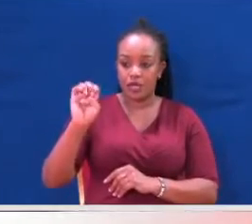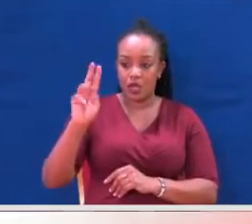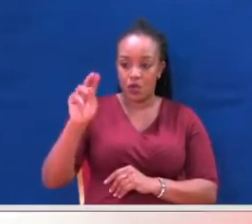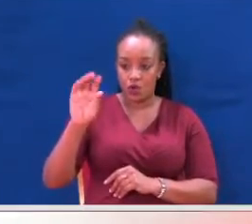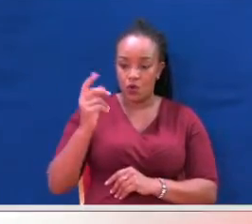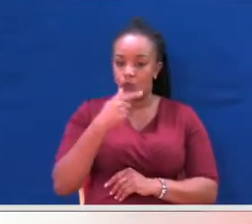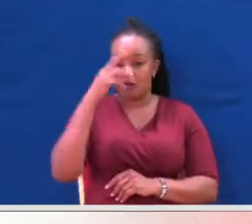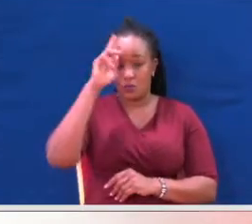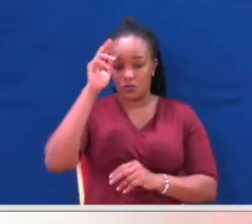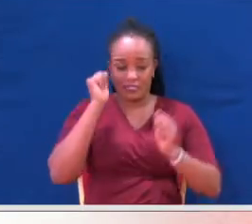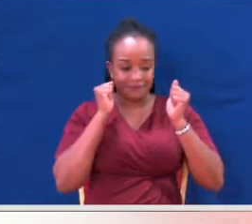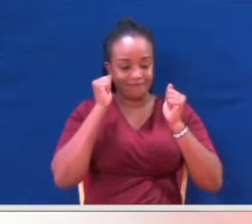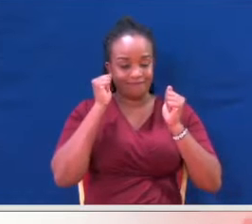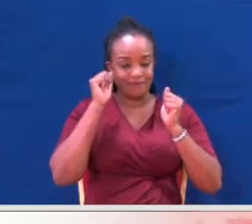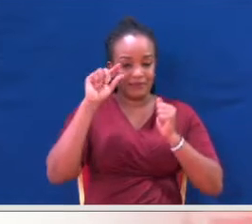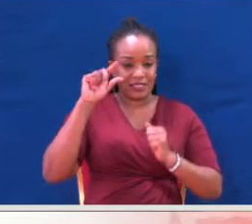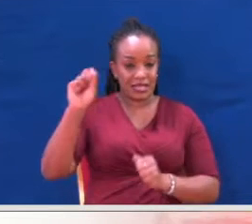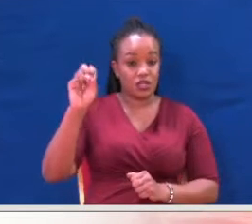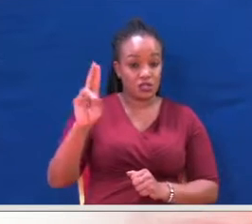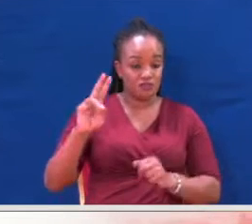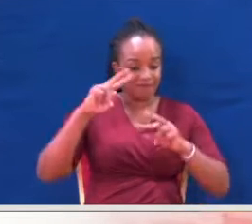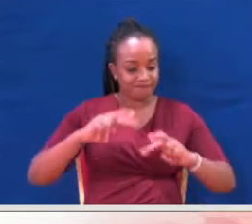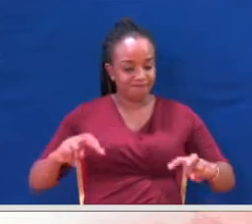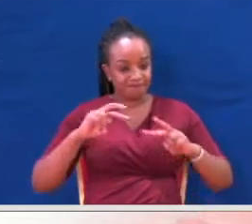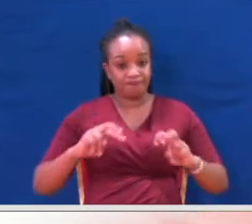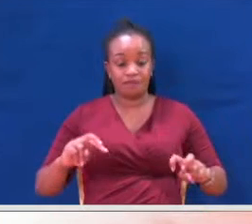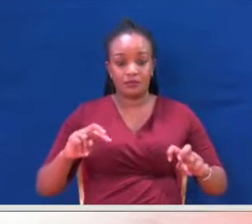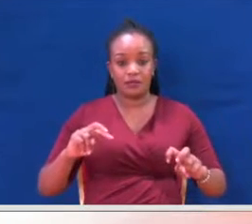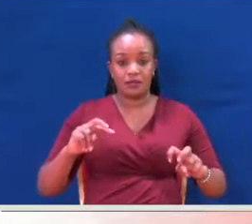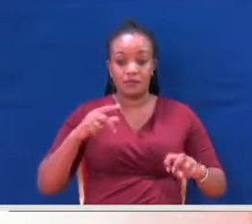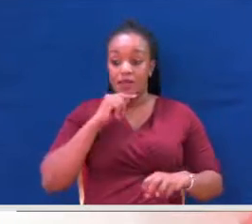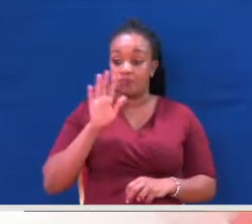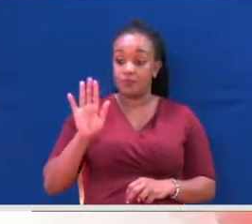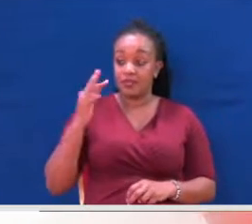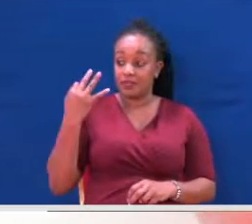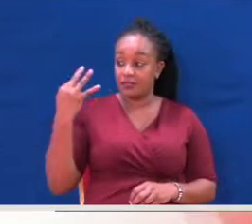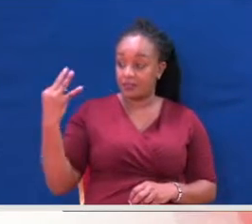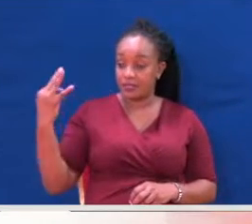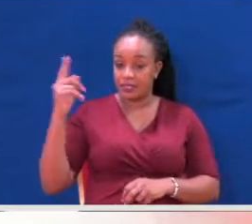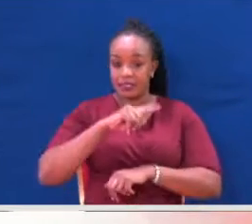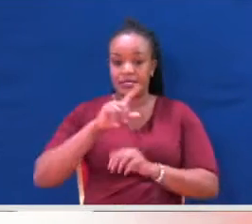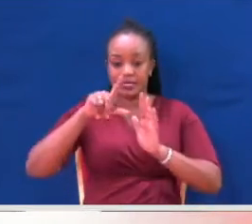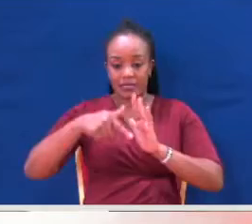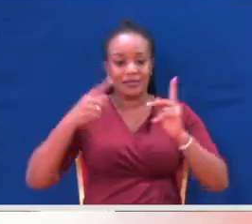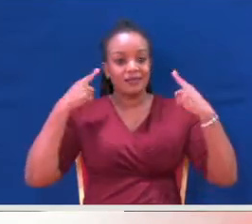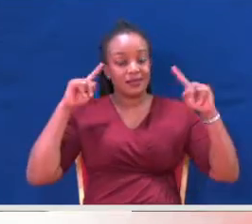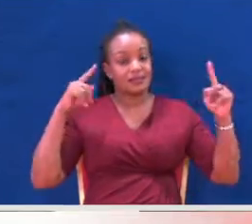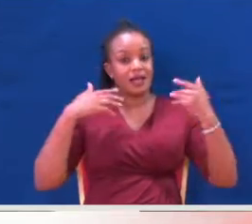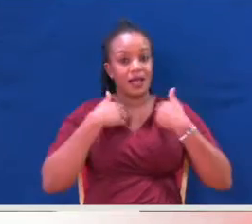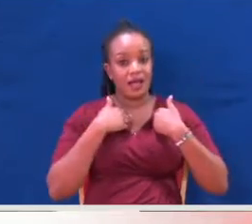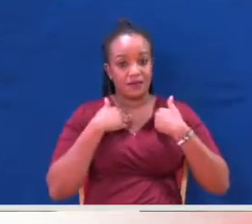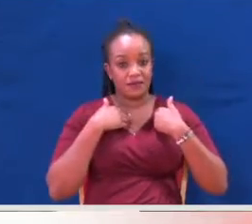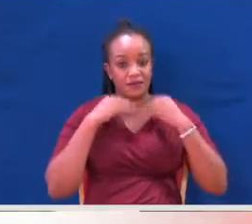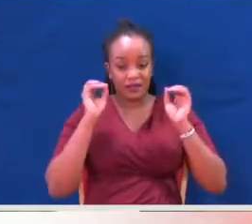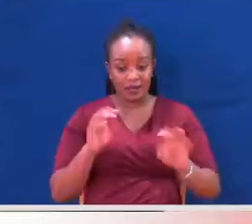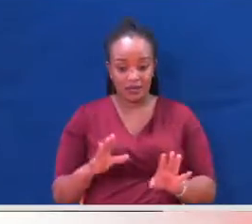Ruaraka headquarters, is still looking for their kin 33 days later without any success. We linked up with them at the